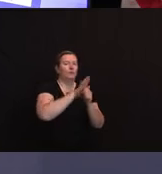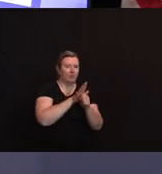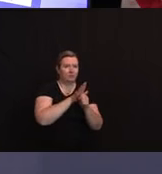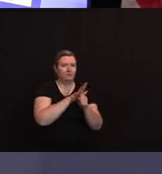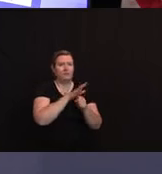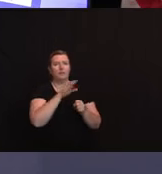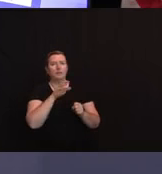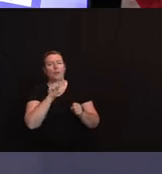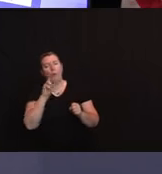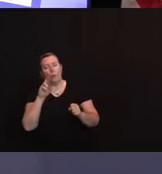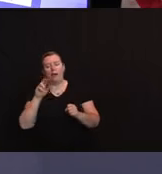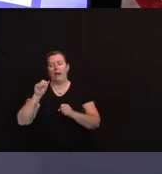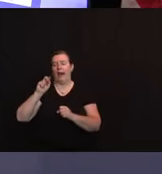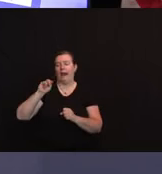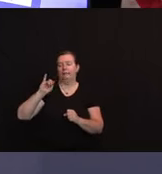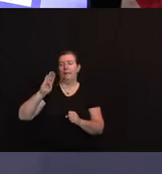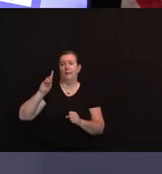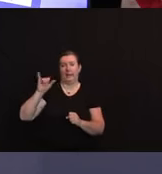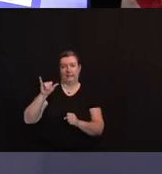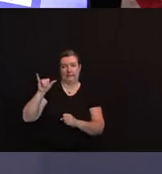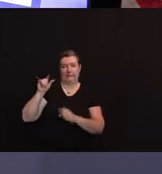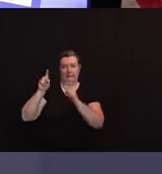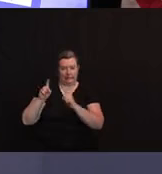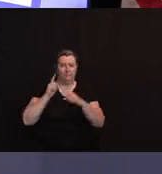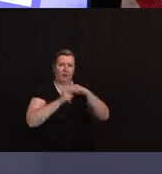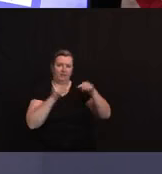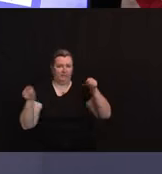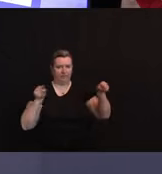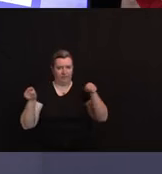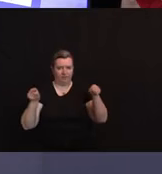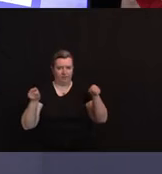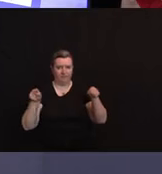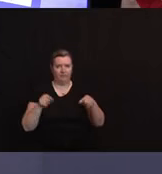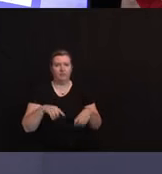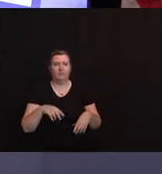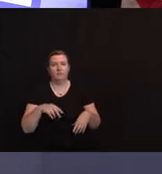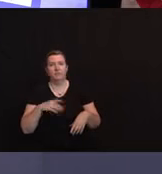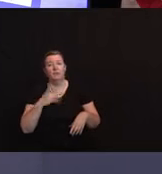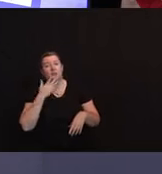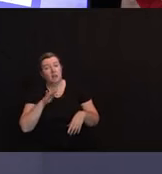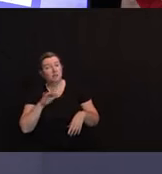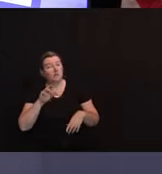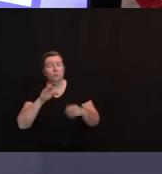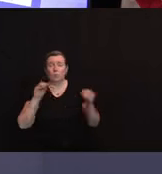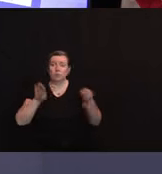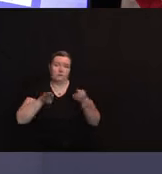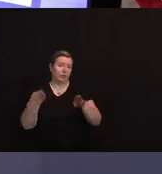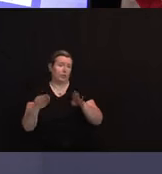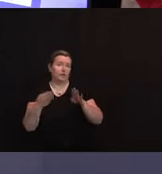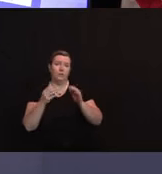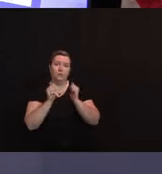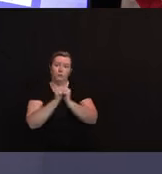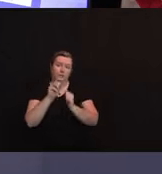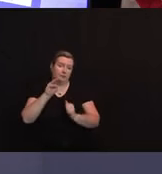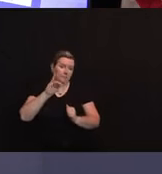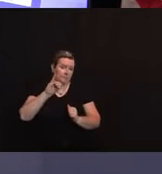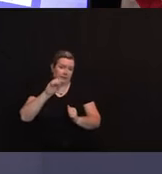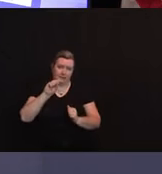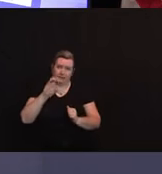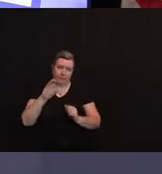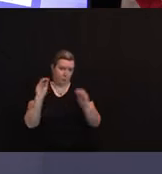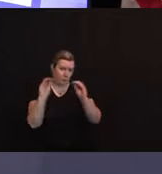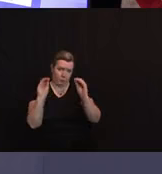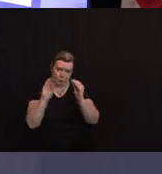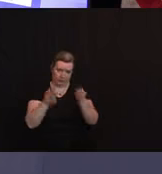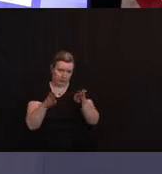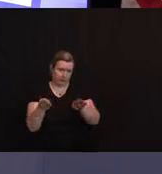that were positive. Fortunately, in New Jersey, there have been no deaths associated with multisystem